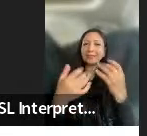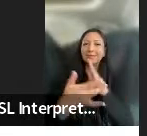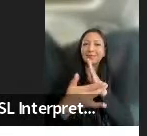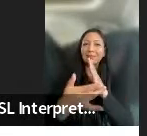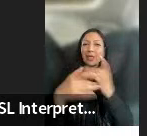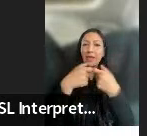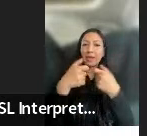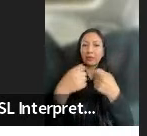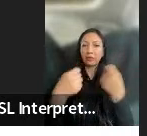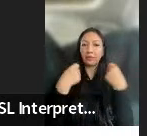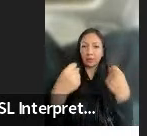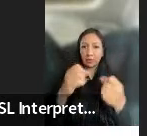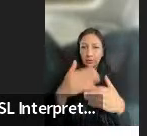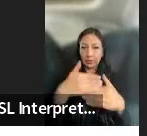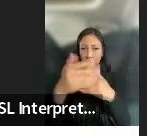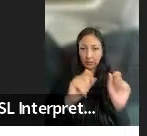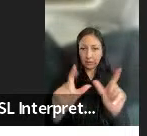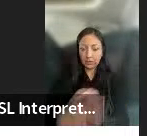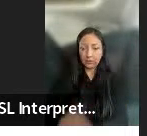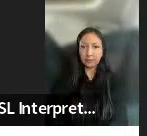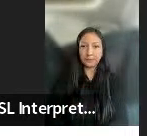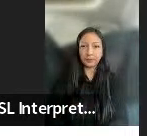slide.